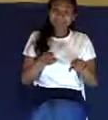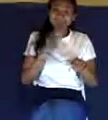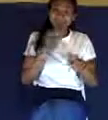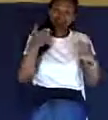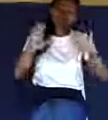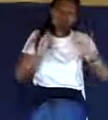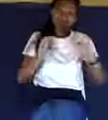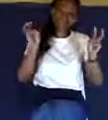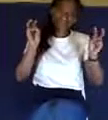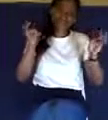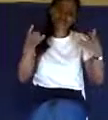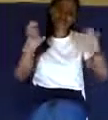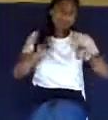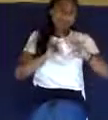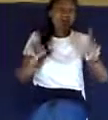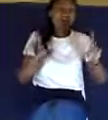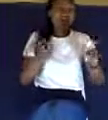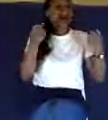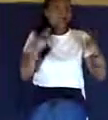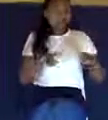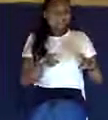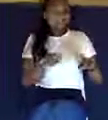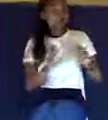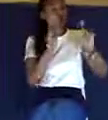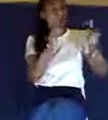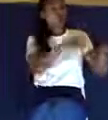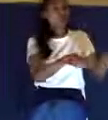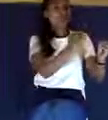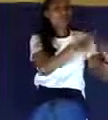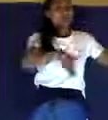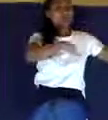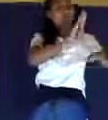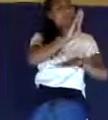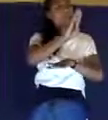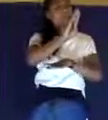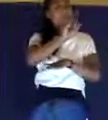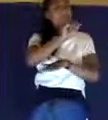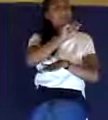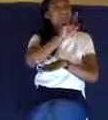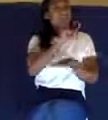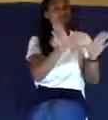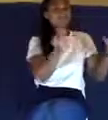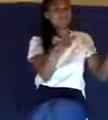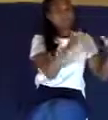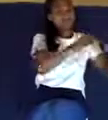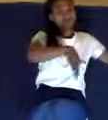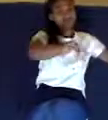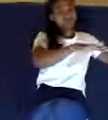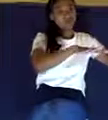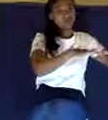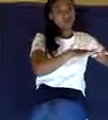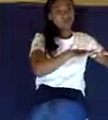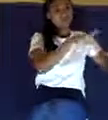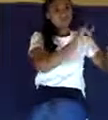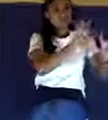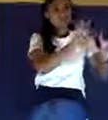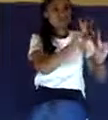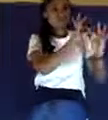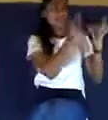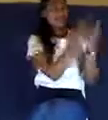that she was to light upon the part of the field belonging unto Boaz, who is of the kindred of Elimelech." Now, the writer here is kind of being